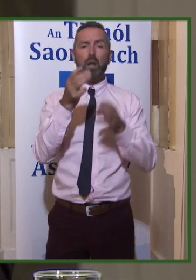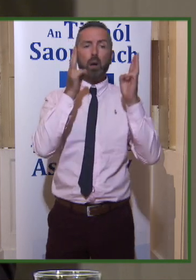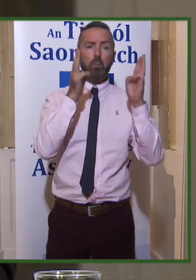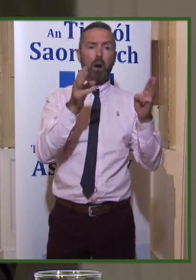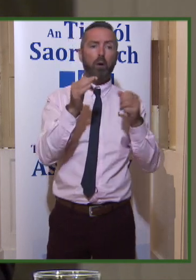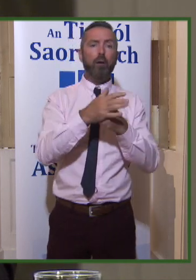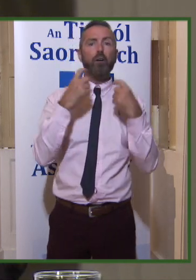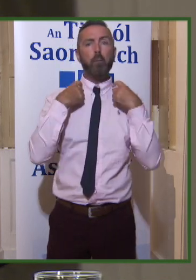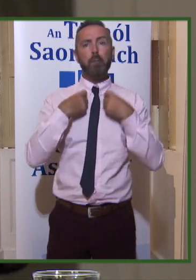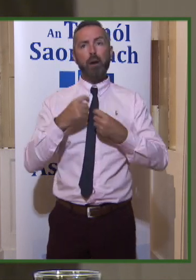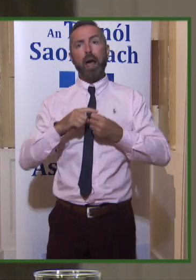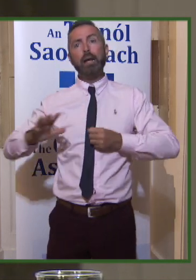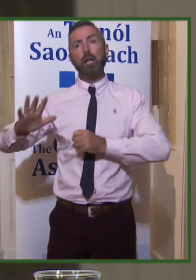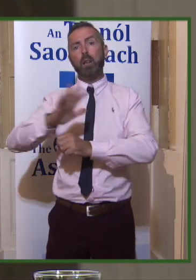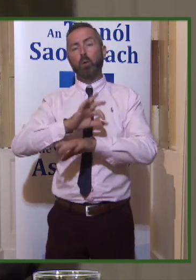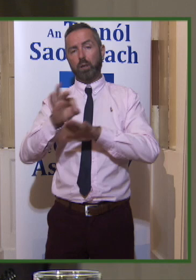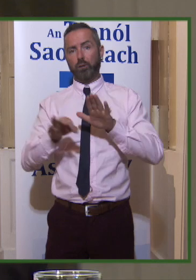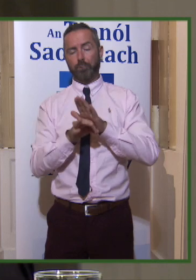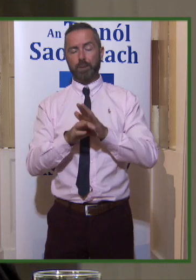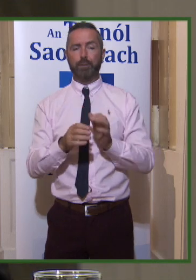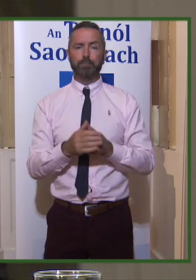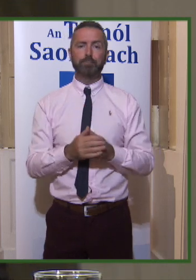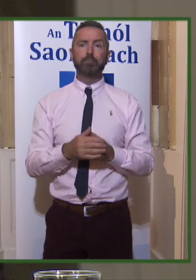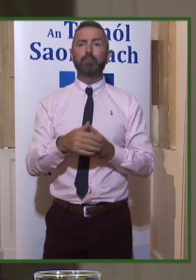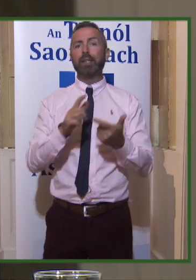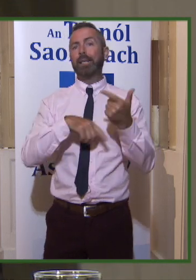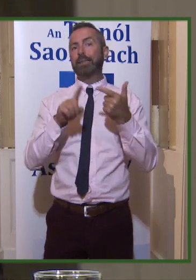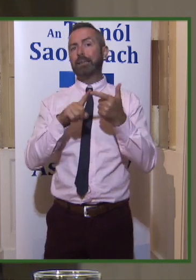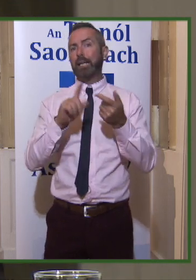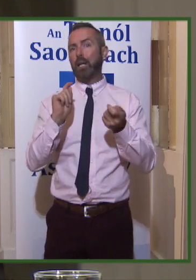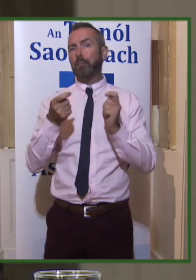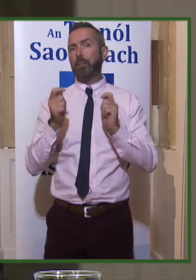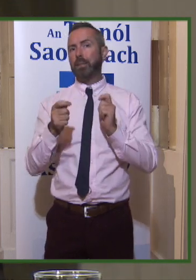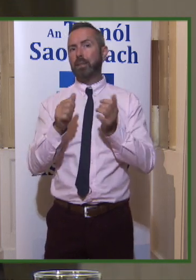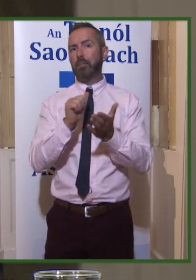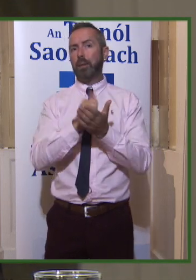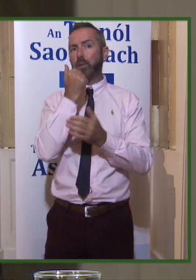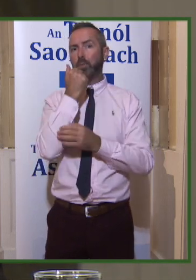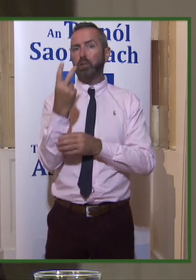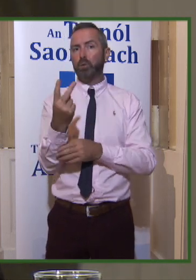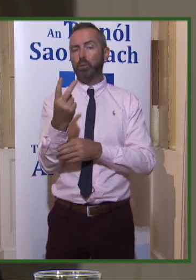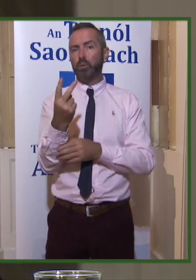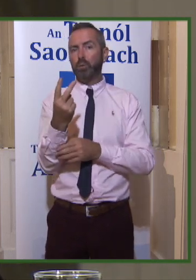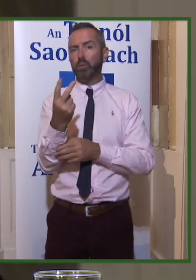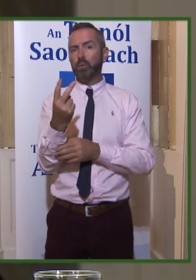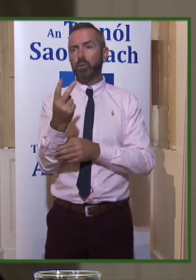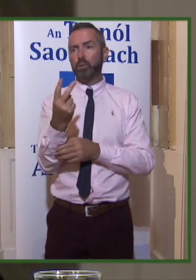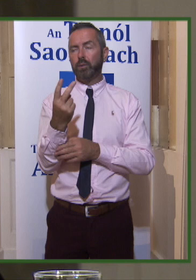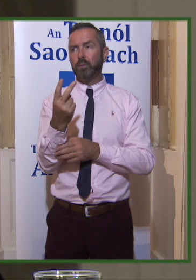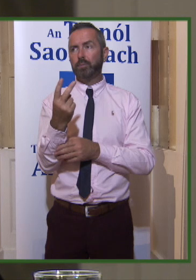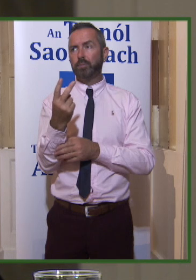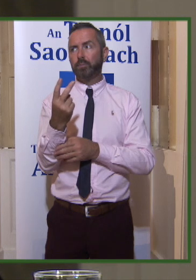mayor and local government. That's the first one. The second was on ballot paper number 2,